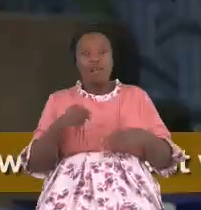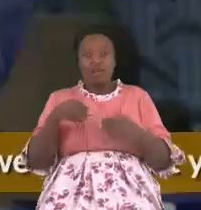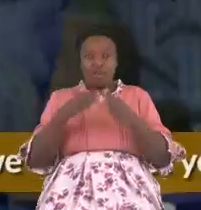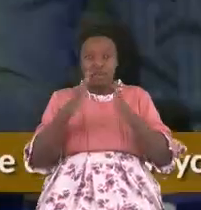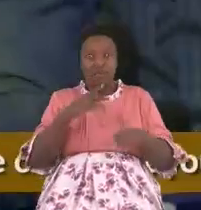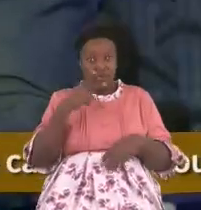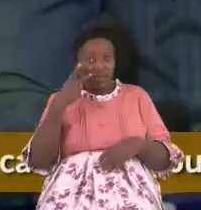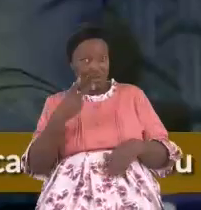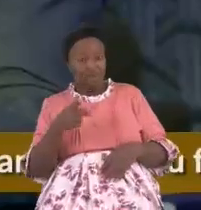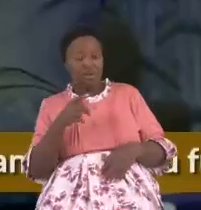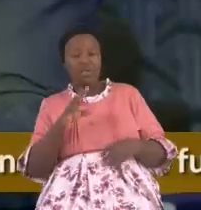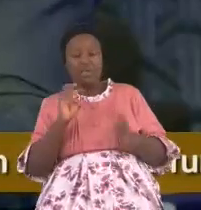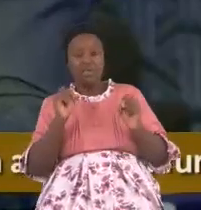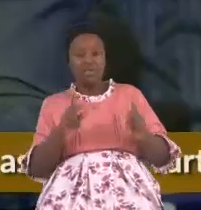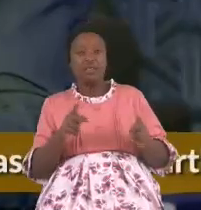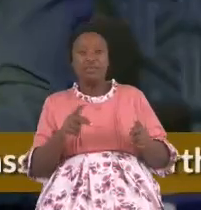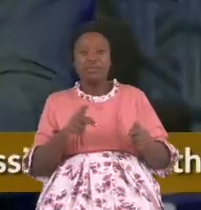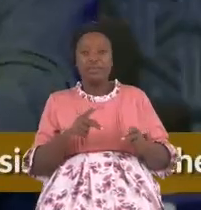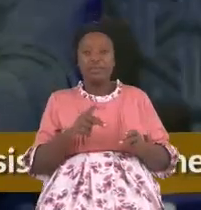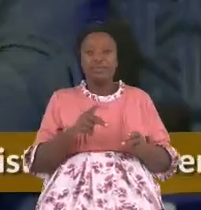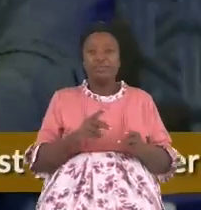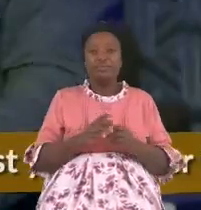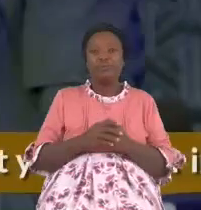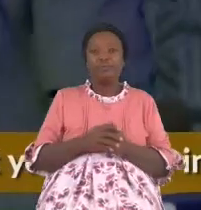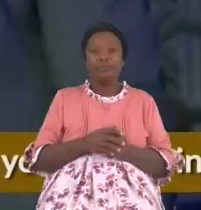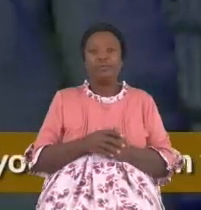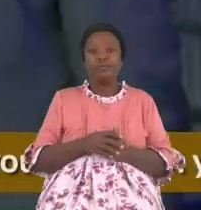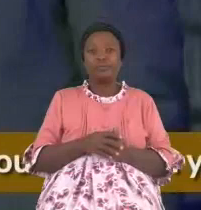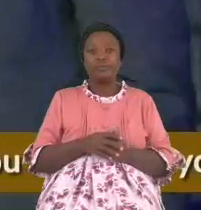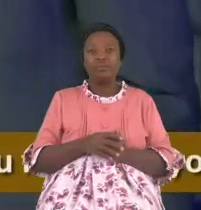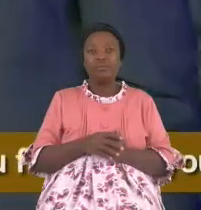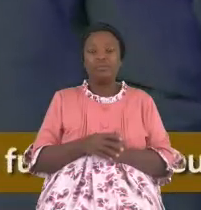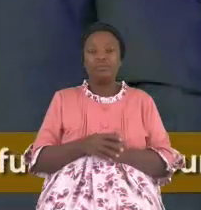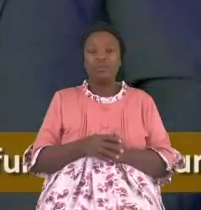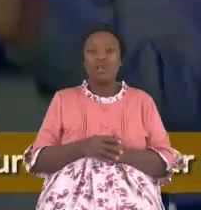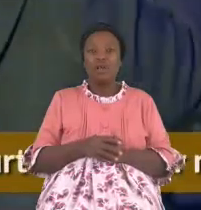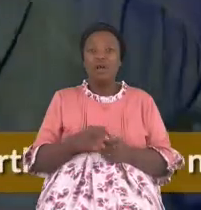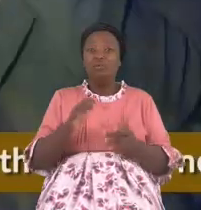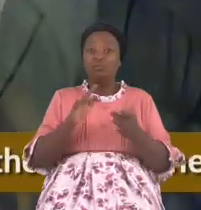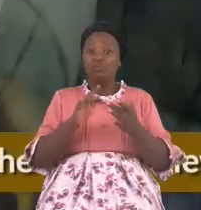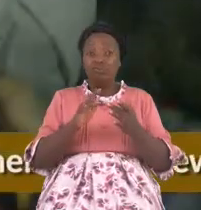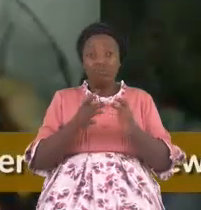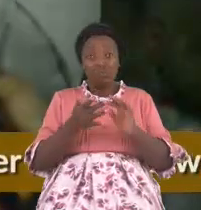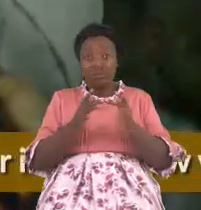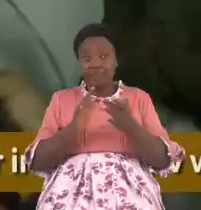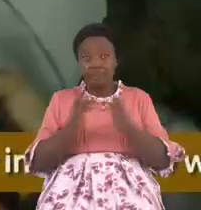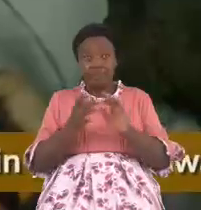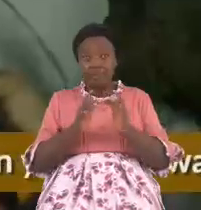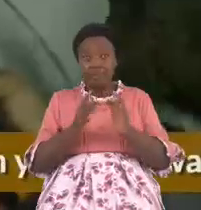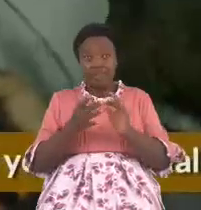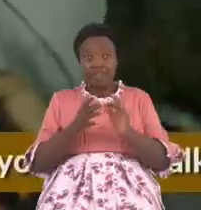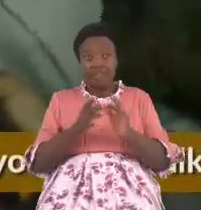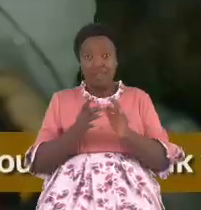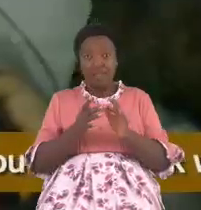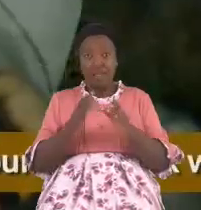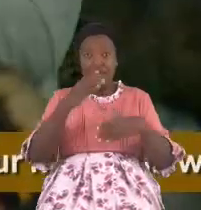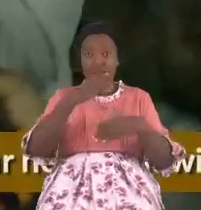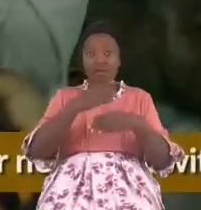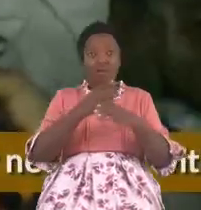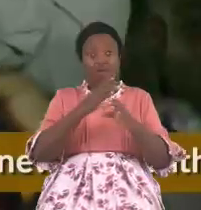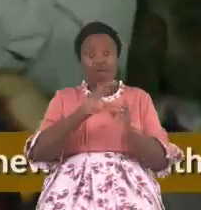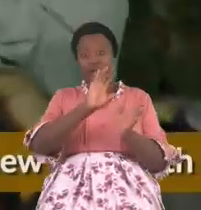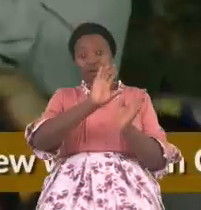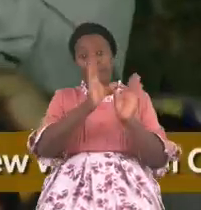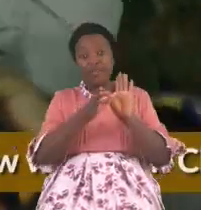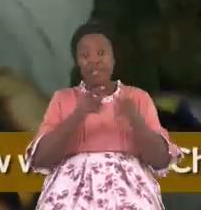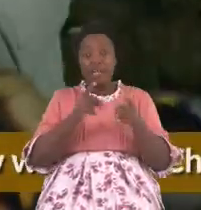supervisor in your segment there online converts as you look at the screen you will see a